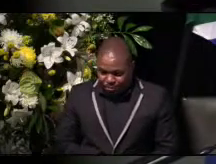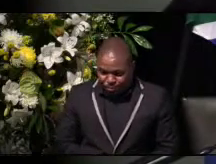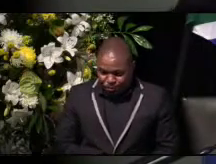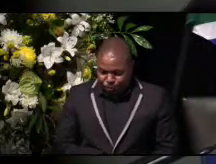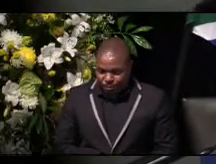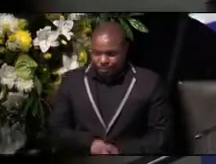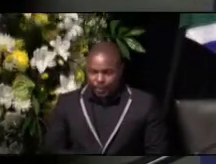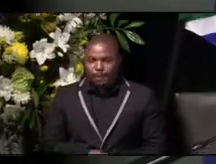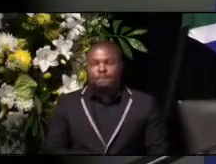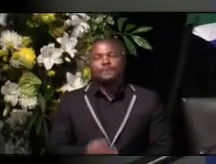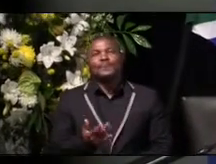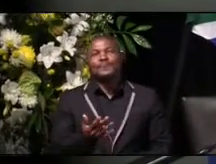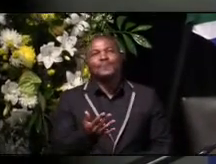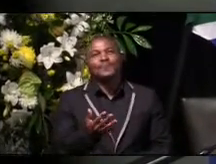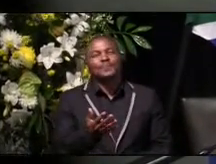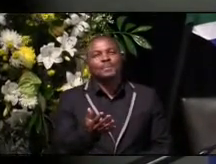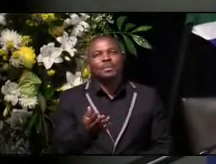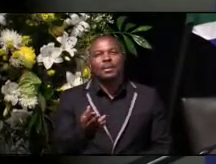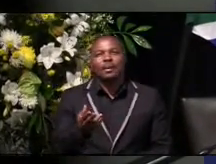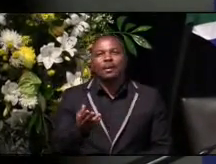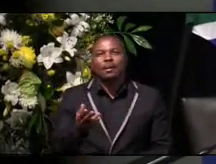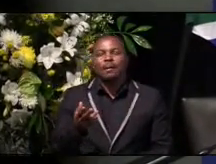No Moses